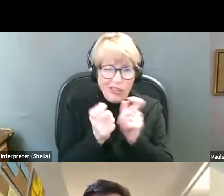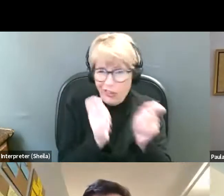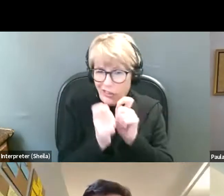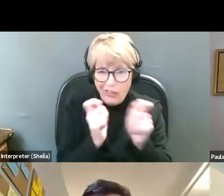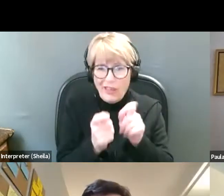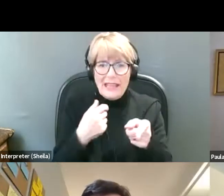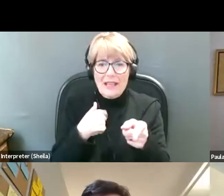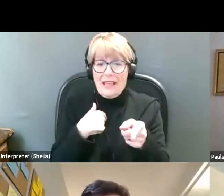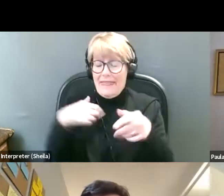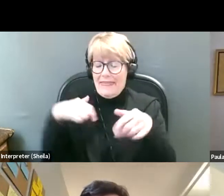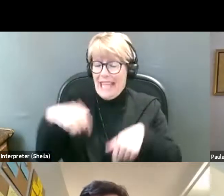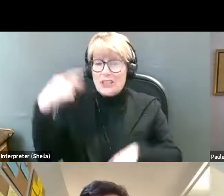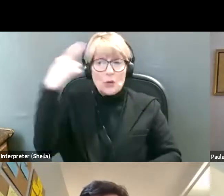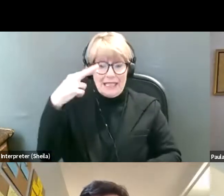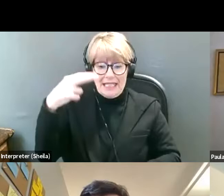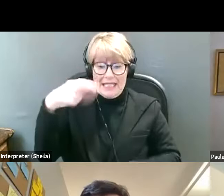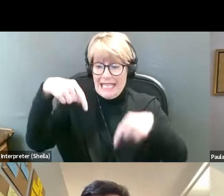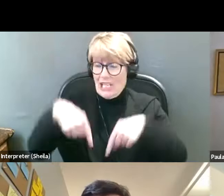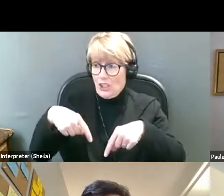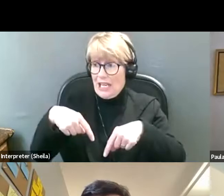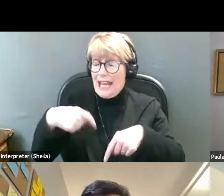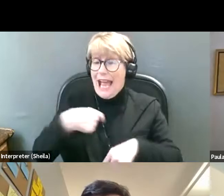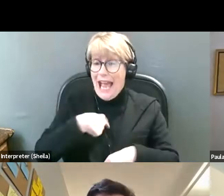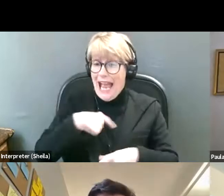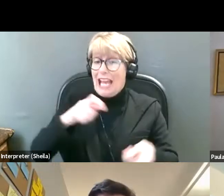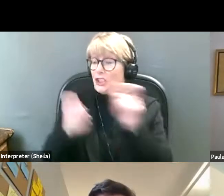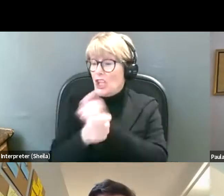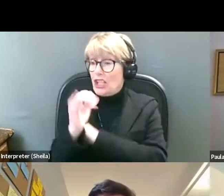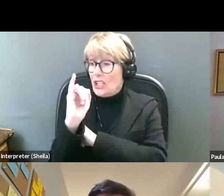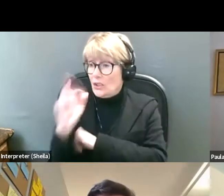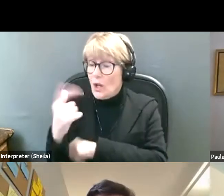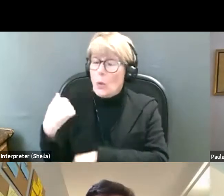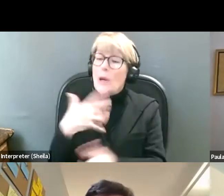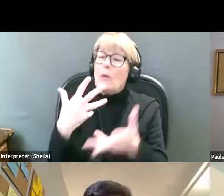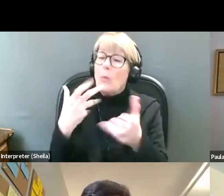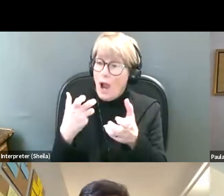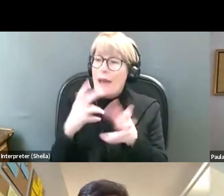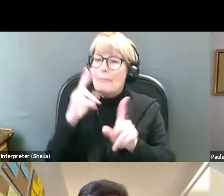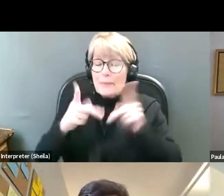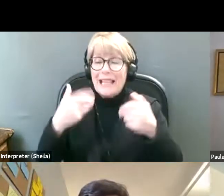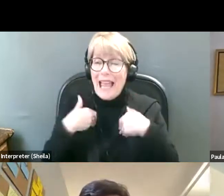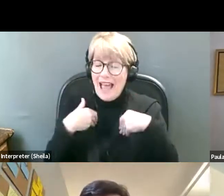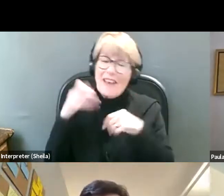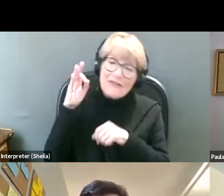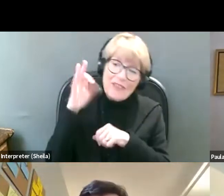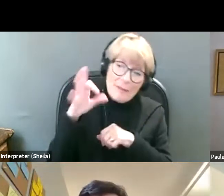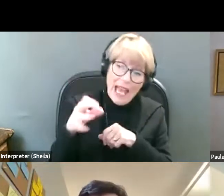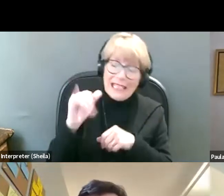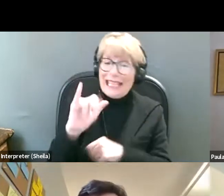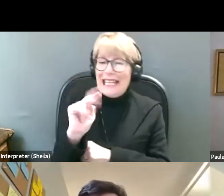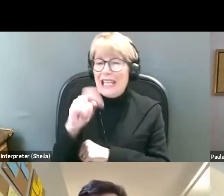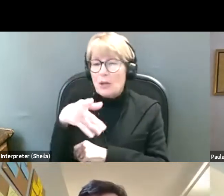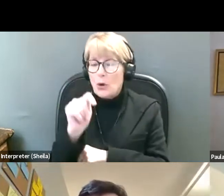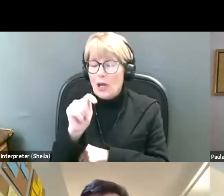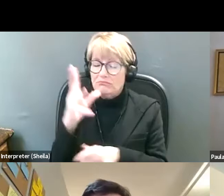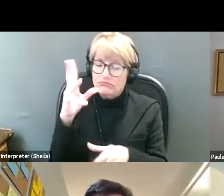been very focused on ensuring that there's opportunities for the public to have input on this process and make sure that they can talk